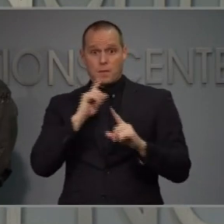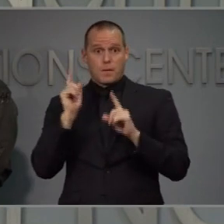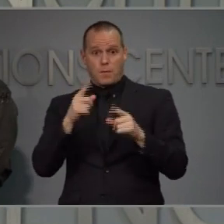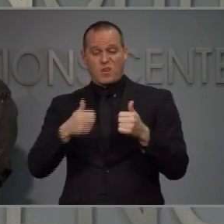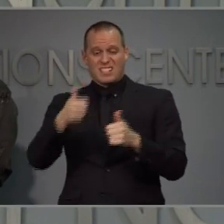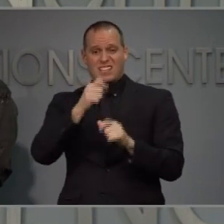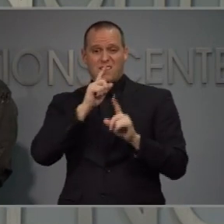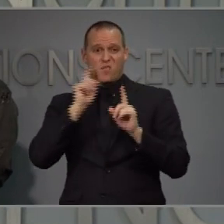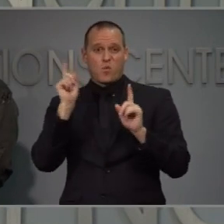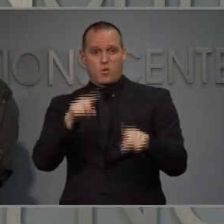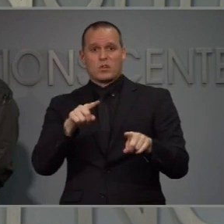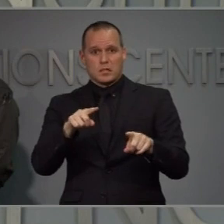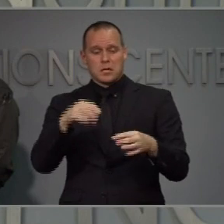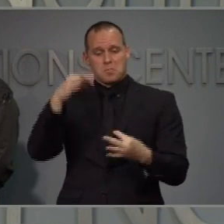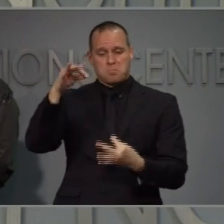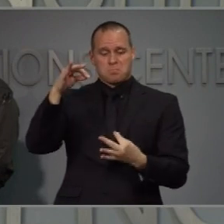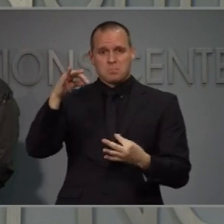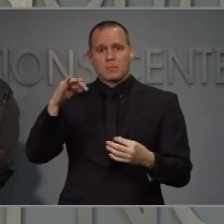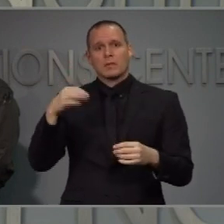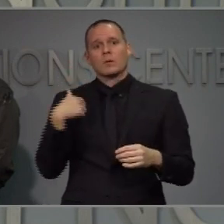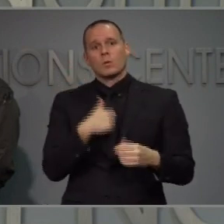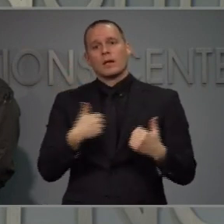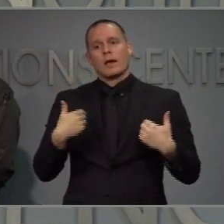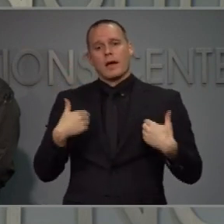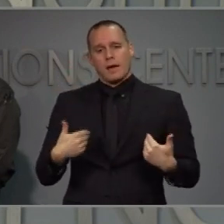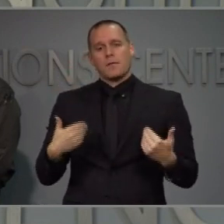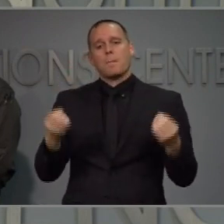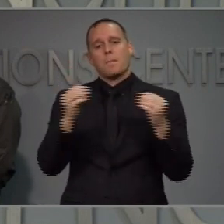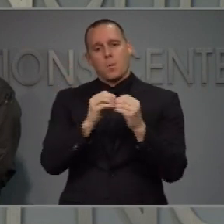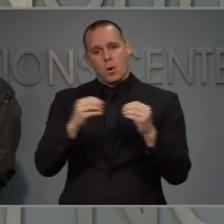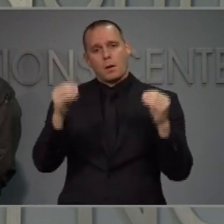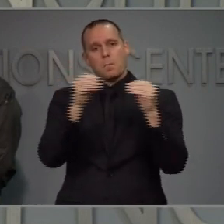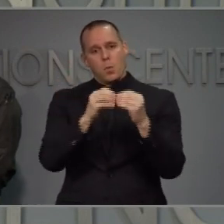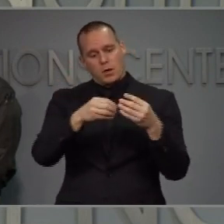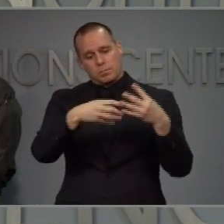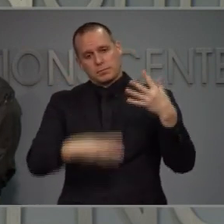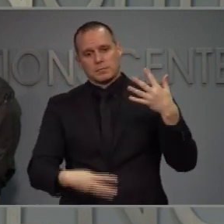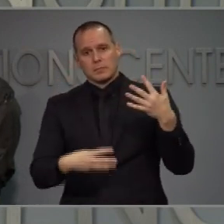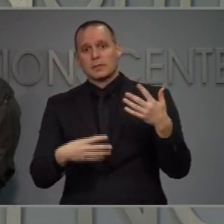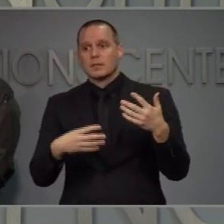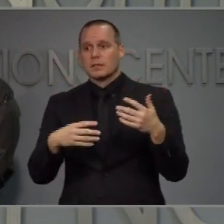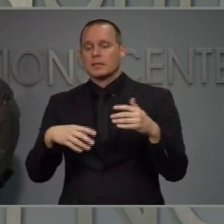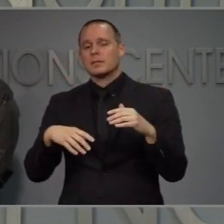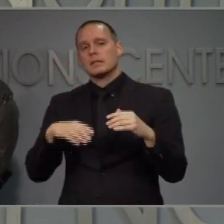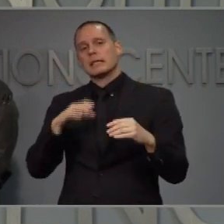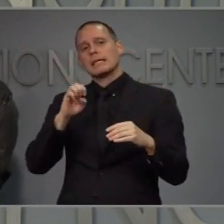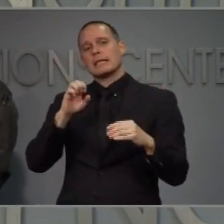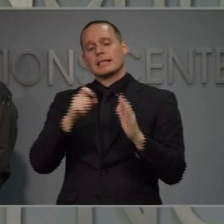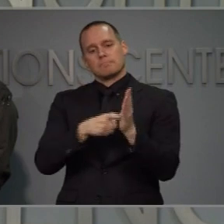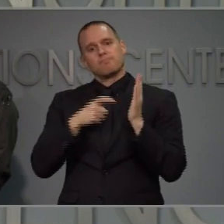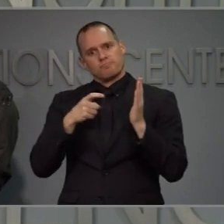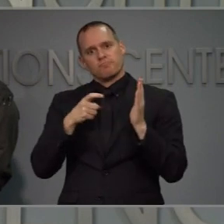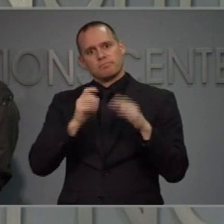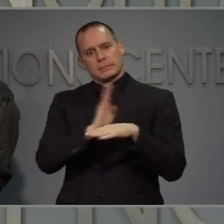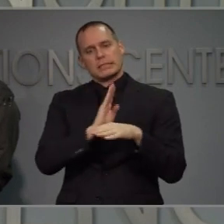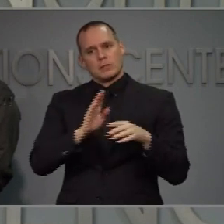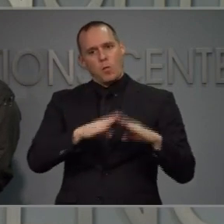have many more identified essential businesses than some other states. And with